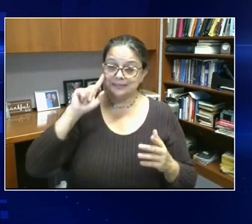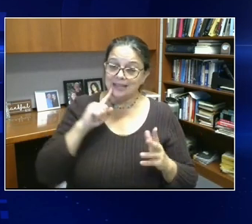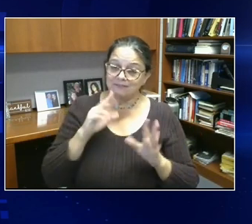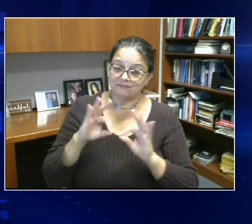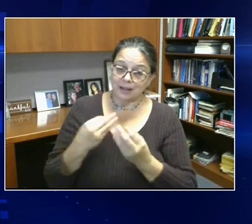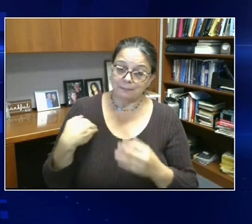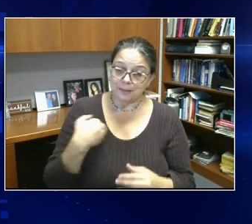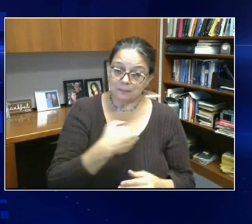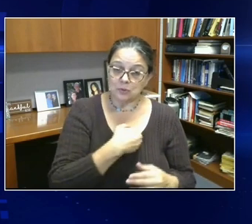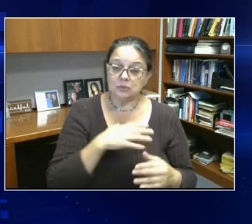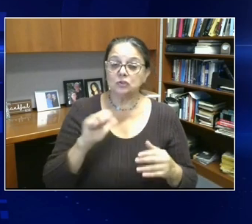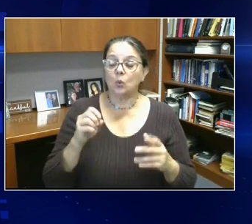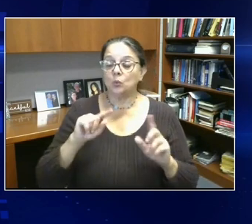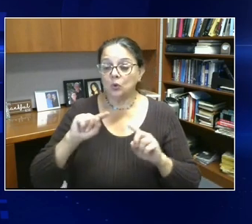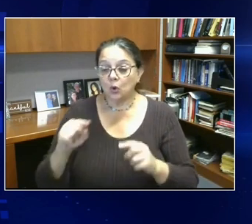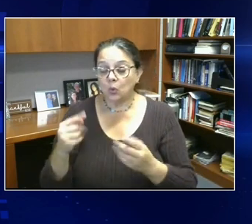Or